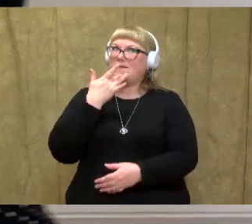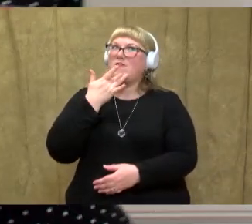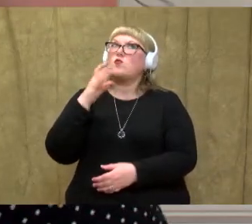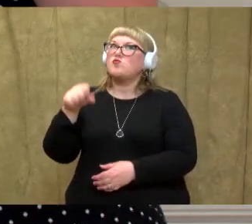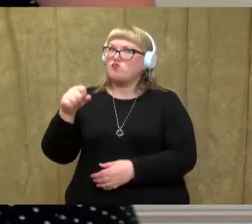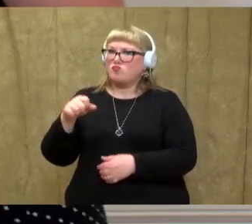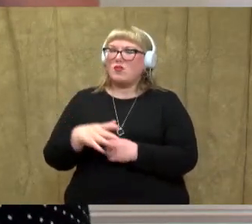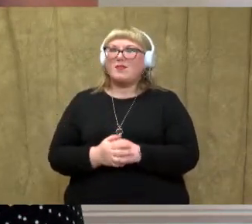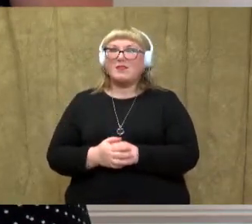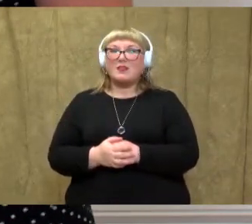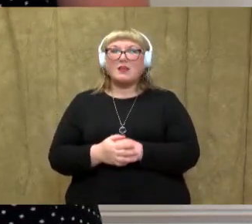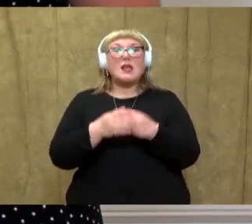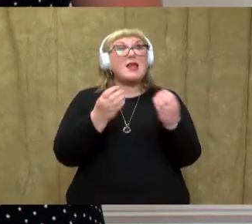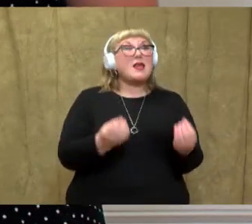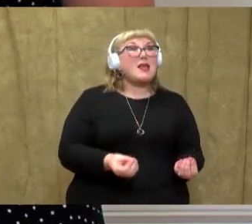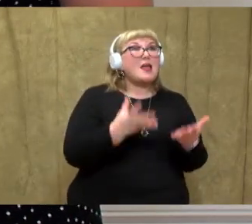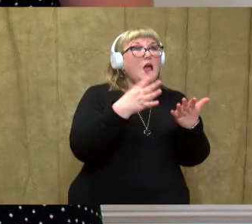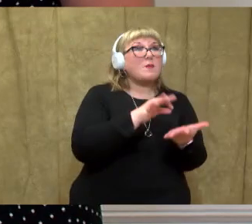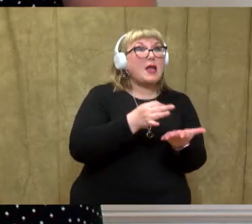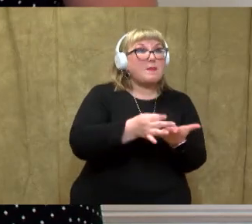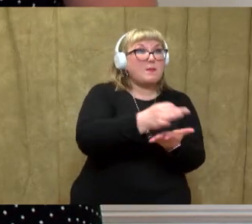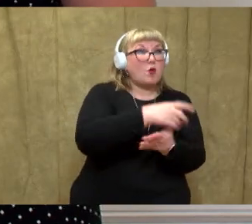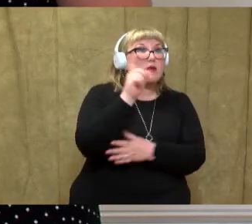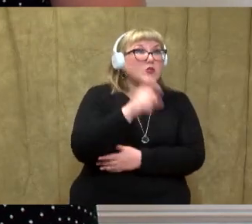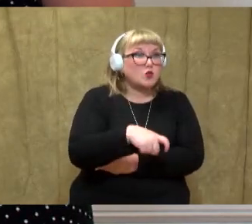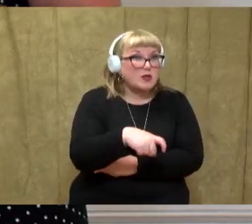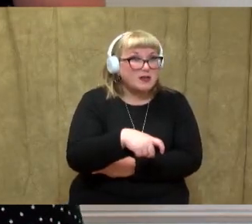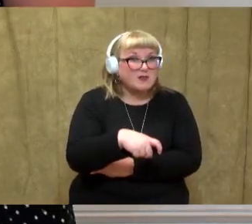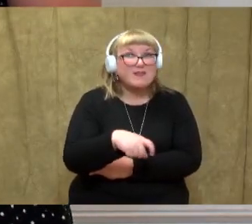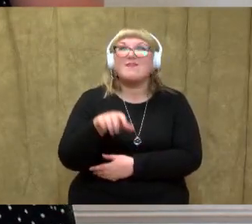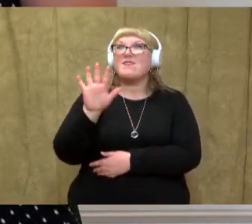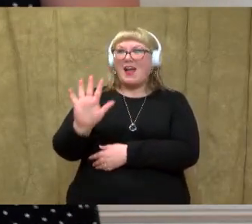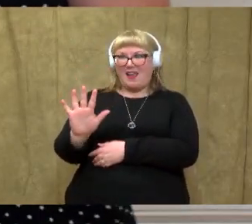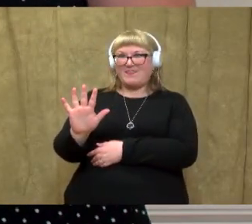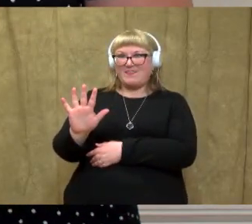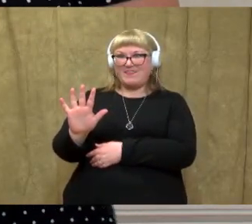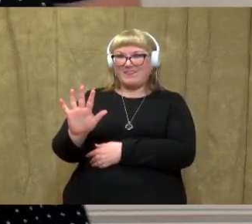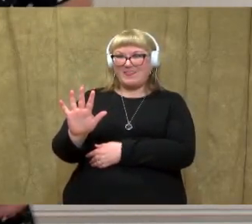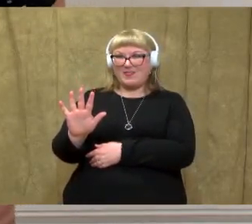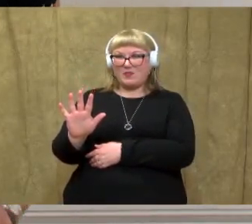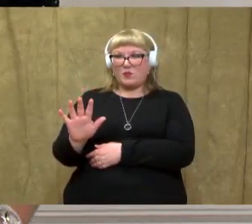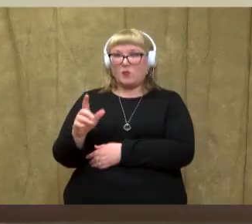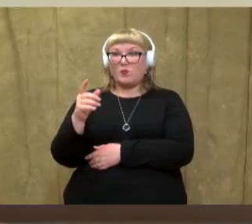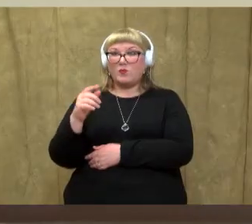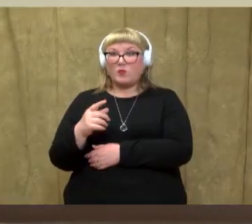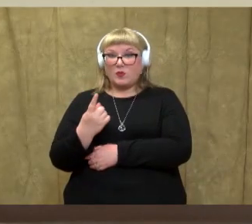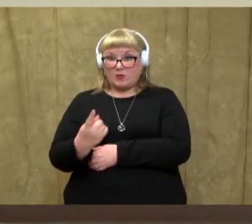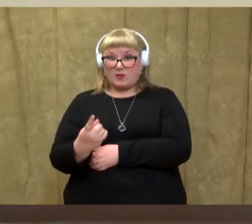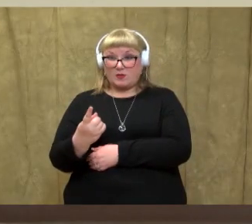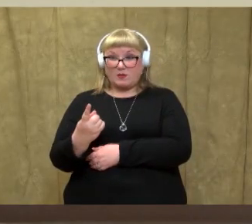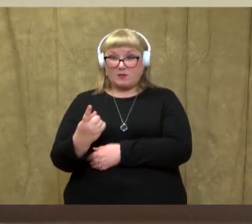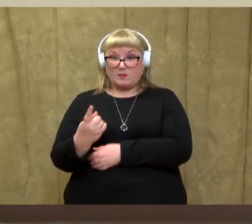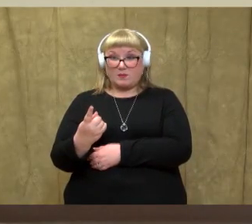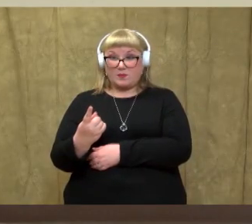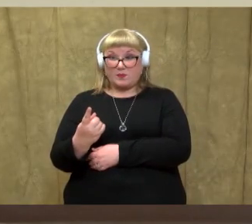first, how many pepperonis do we need? We need 5. Let's act that out. 1,